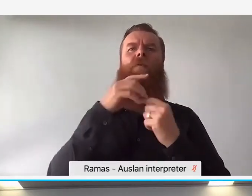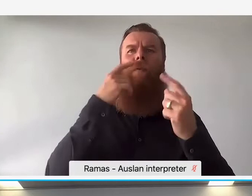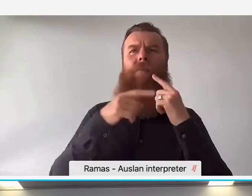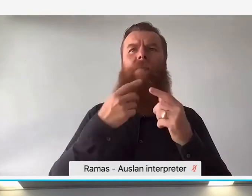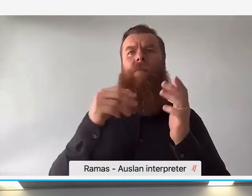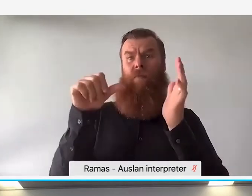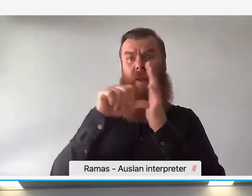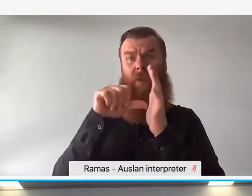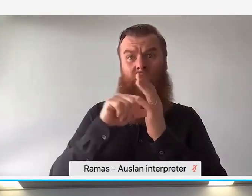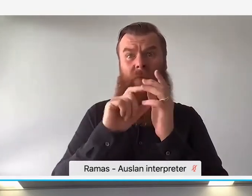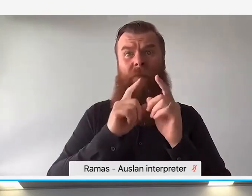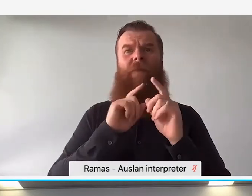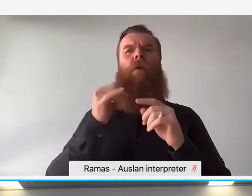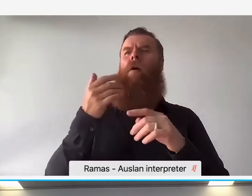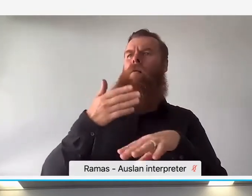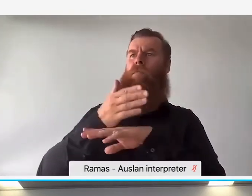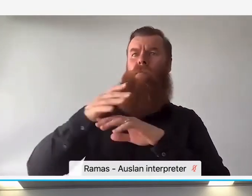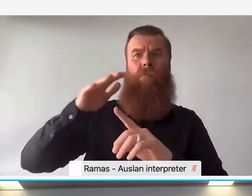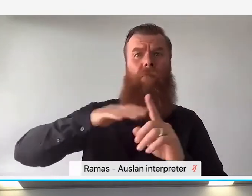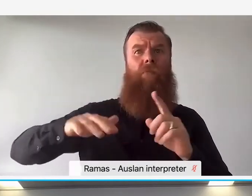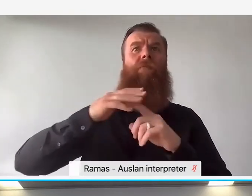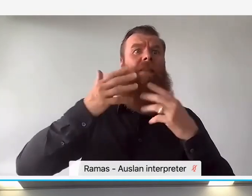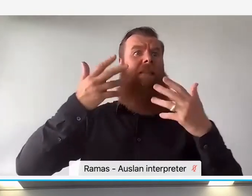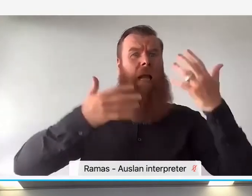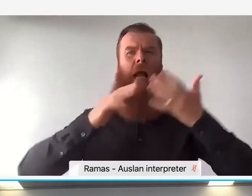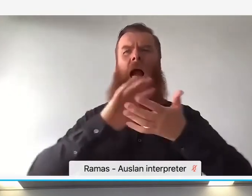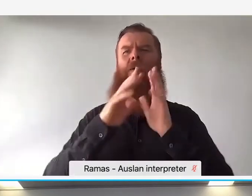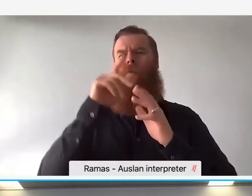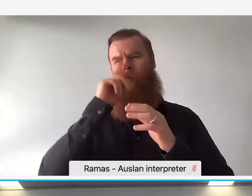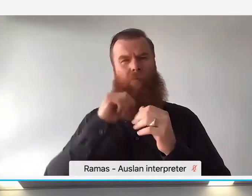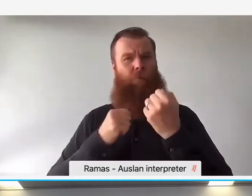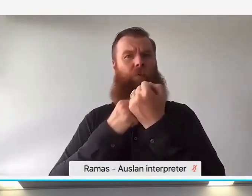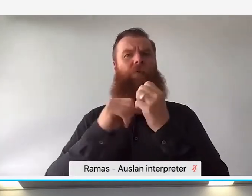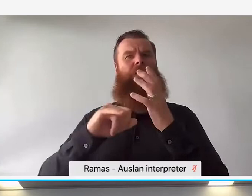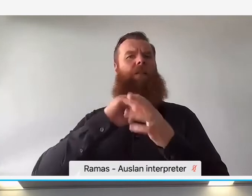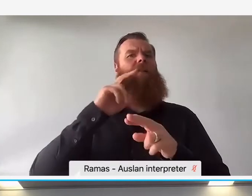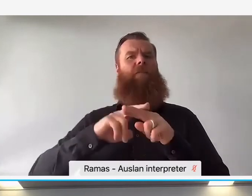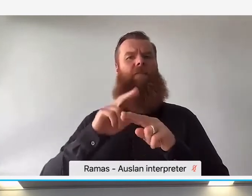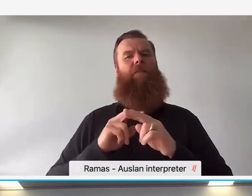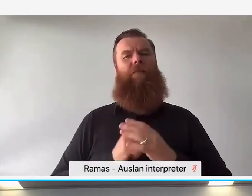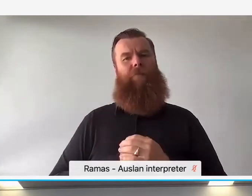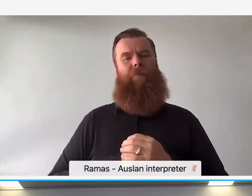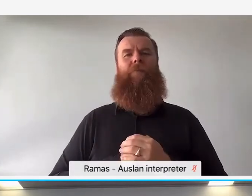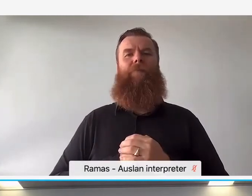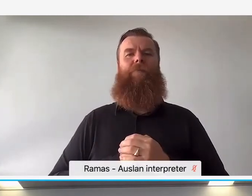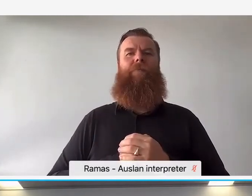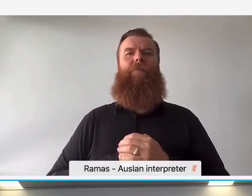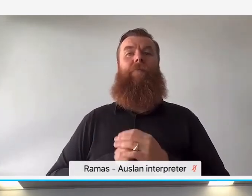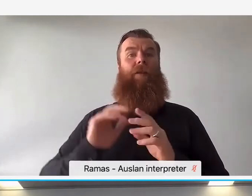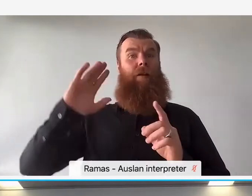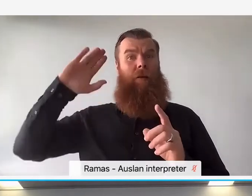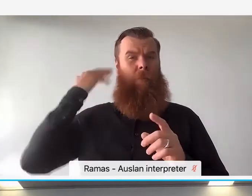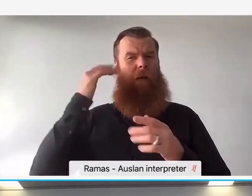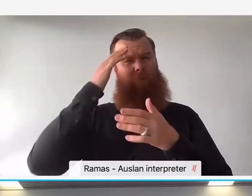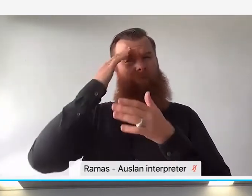workforce data, and how you will support workers in the new community they'll be living in. If you've had previous experience with